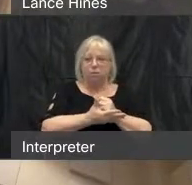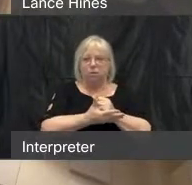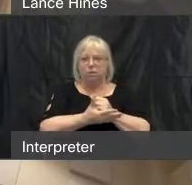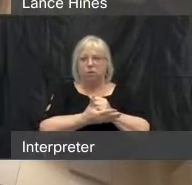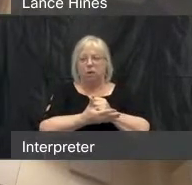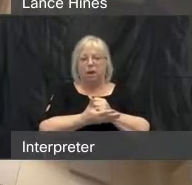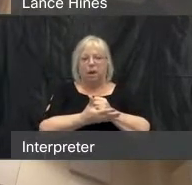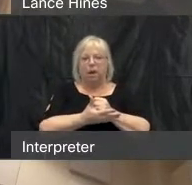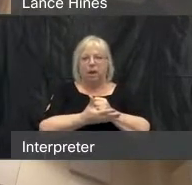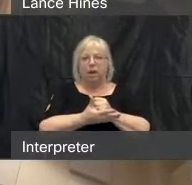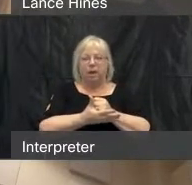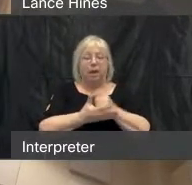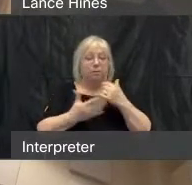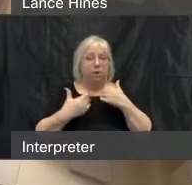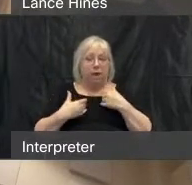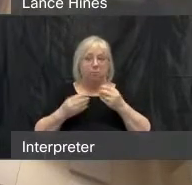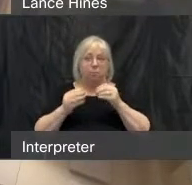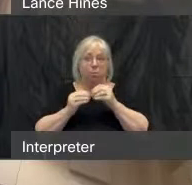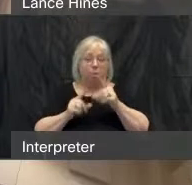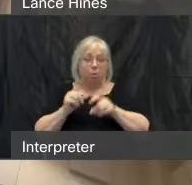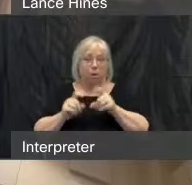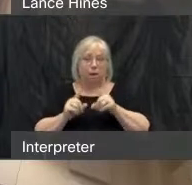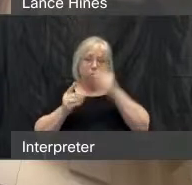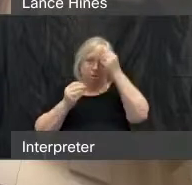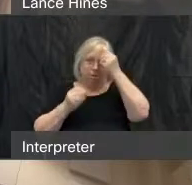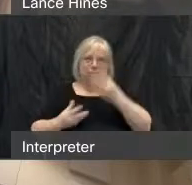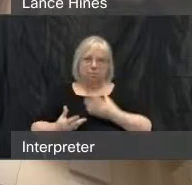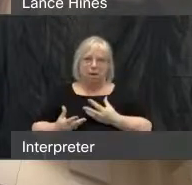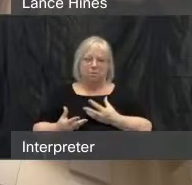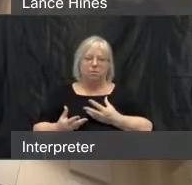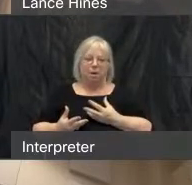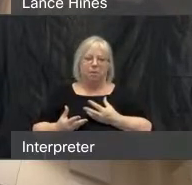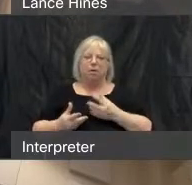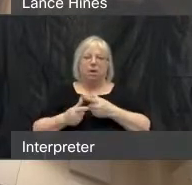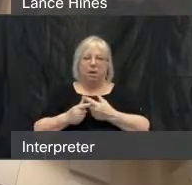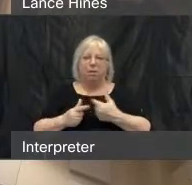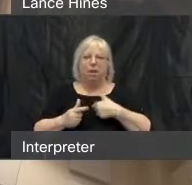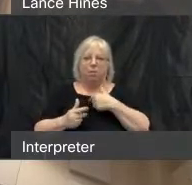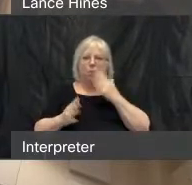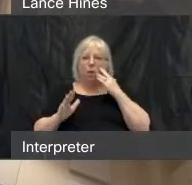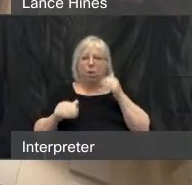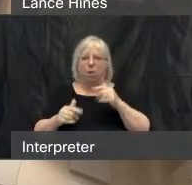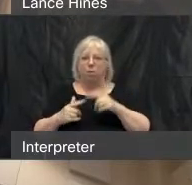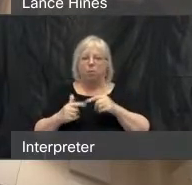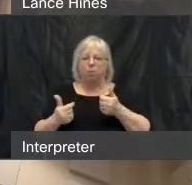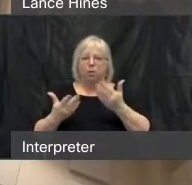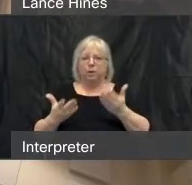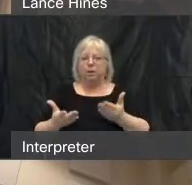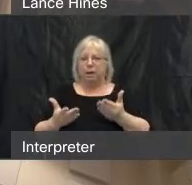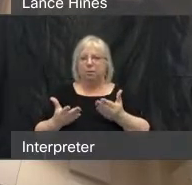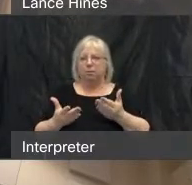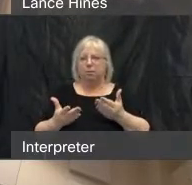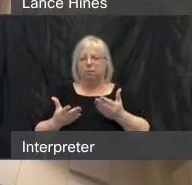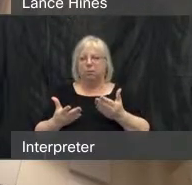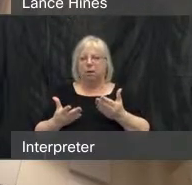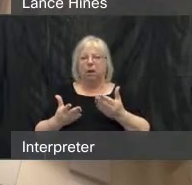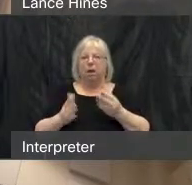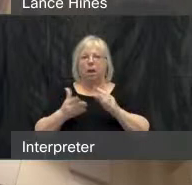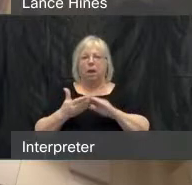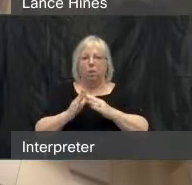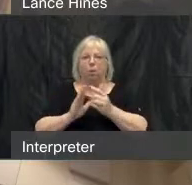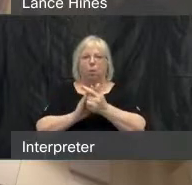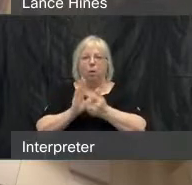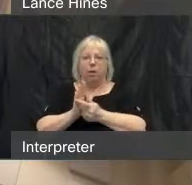to look at it. Well, if you have more questions, let us know. And then we hope to present an